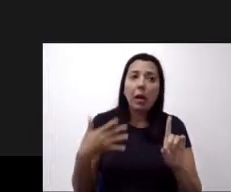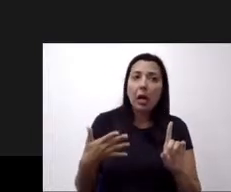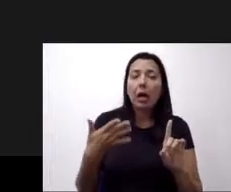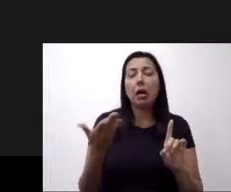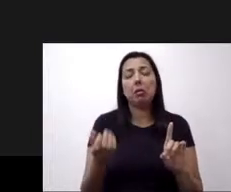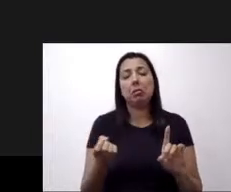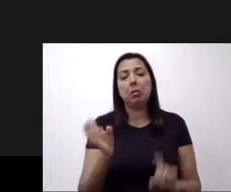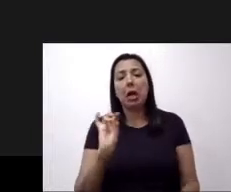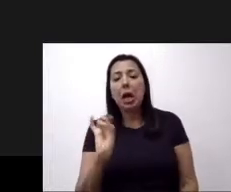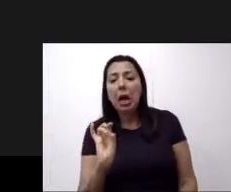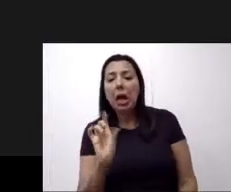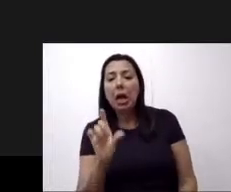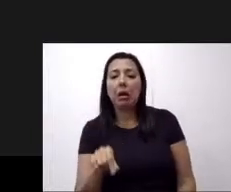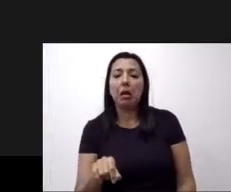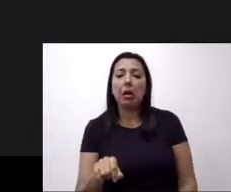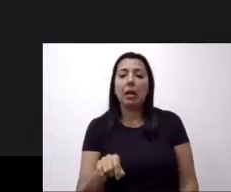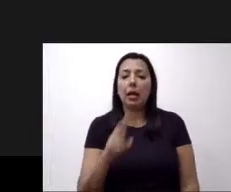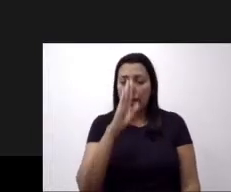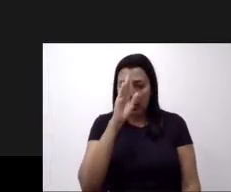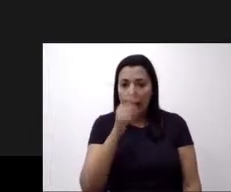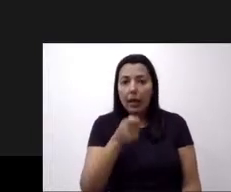rich women and poor and rich men.